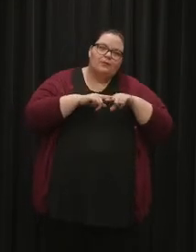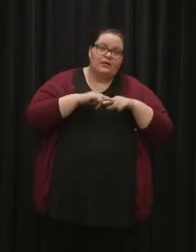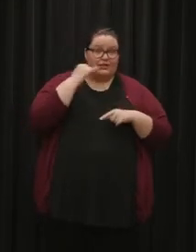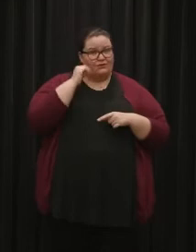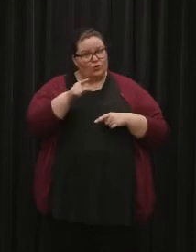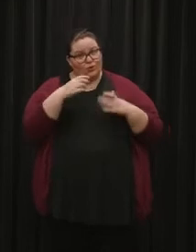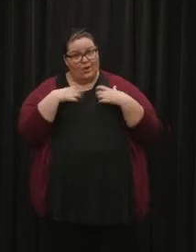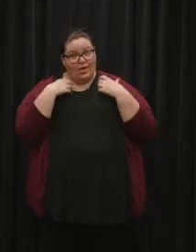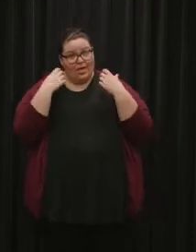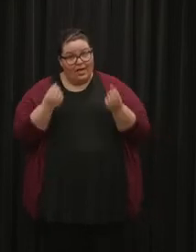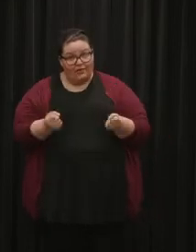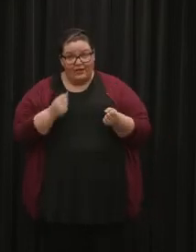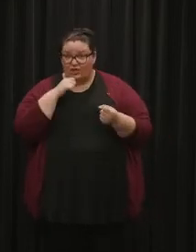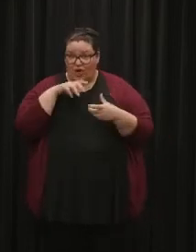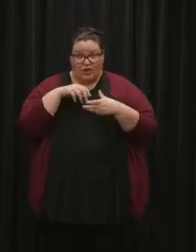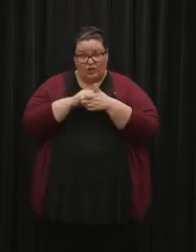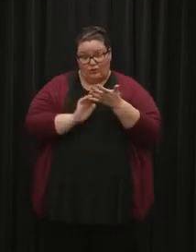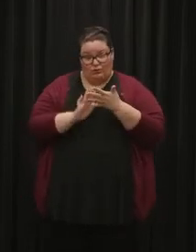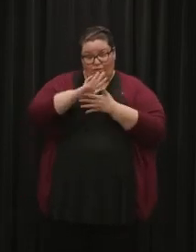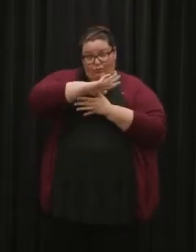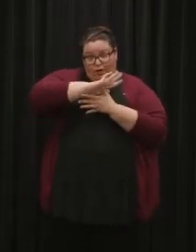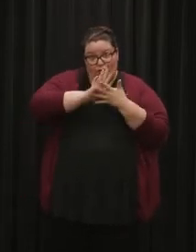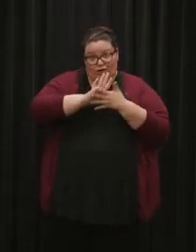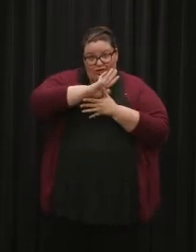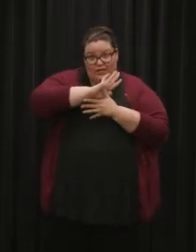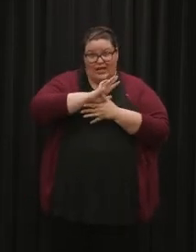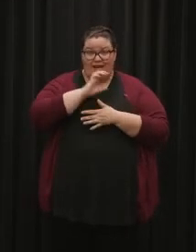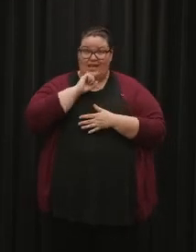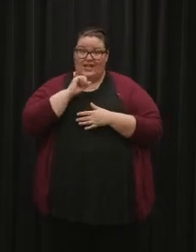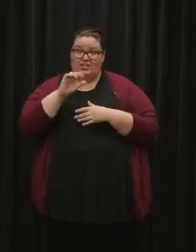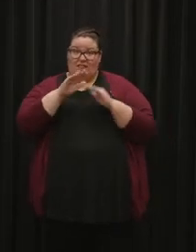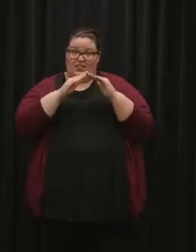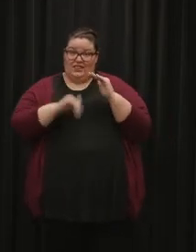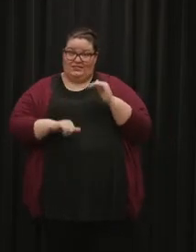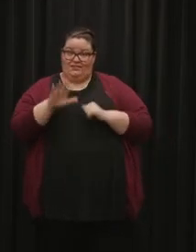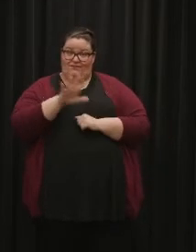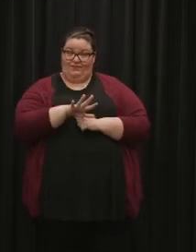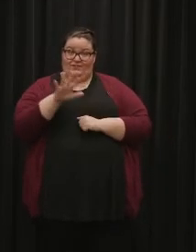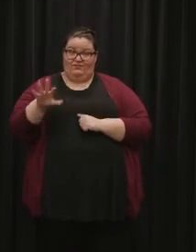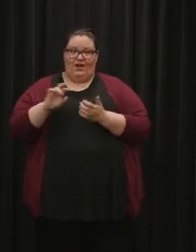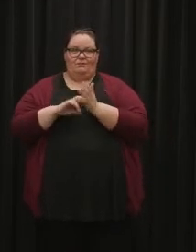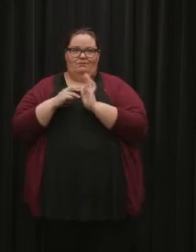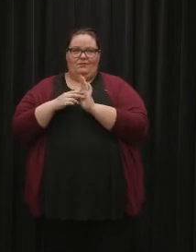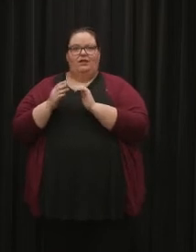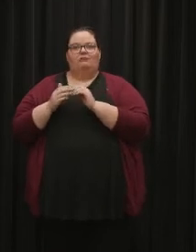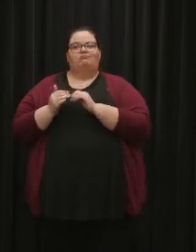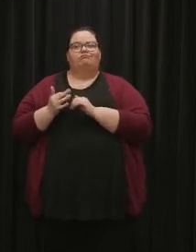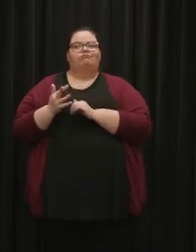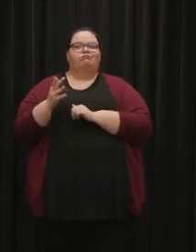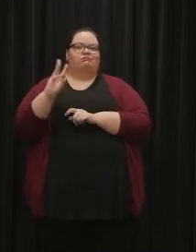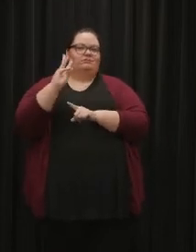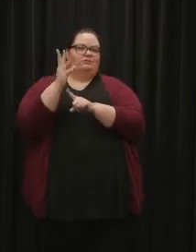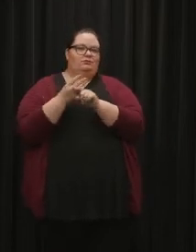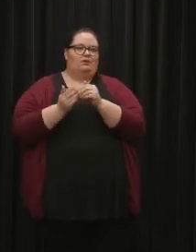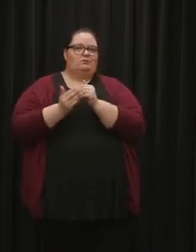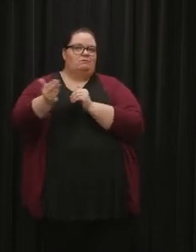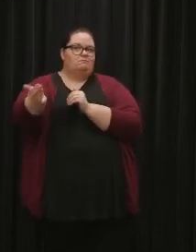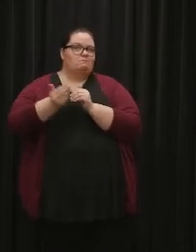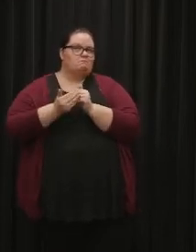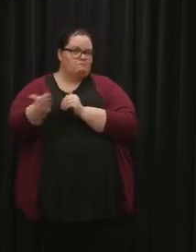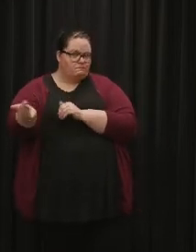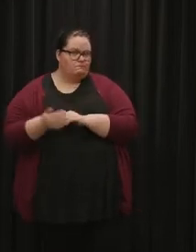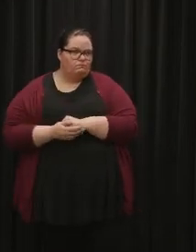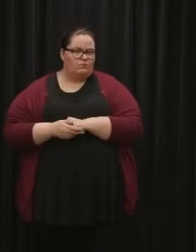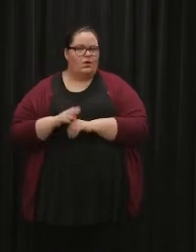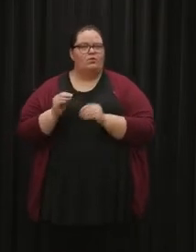healthy person and you're not in one of those priority groups and you're under the age of 55, you'll be in that group that will get the bulk of the